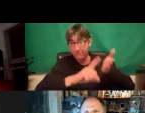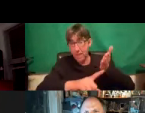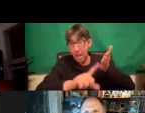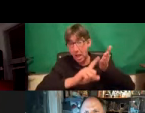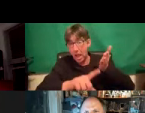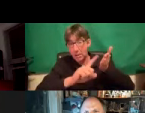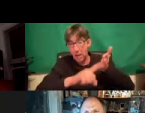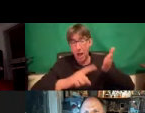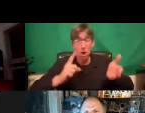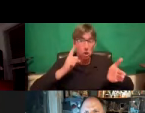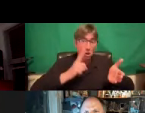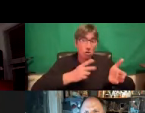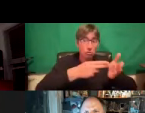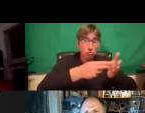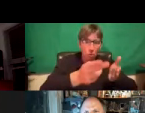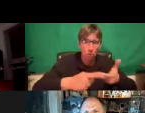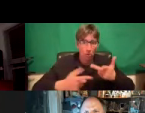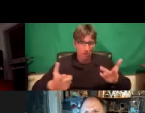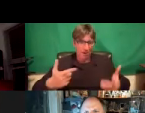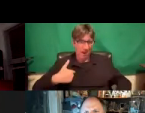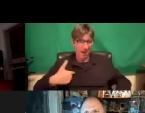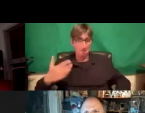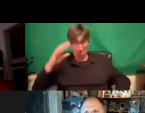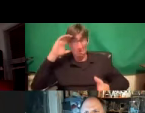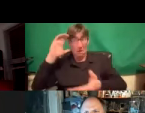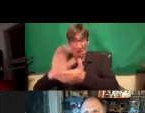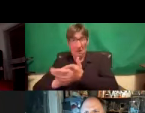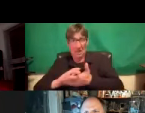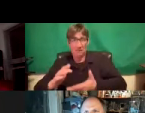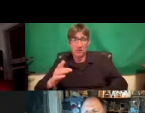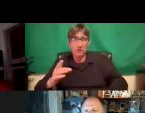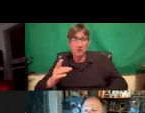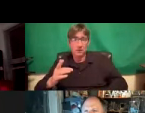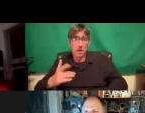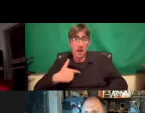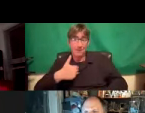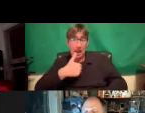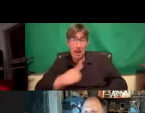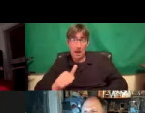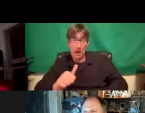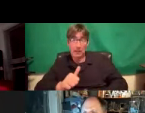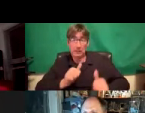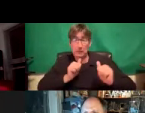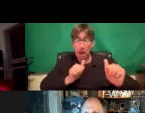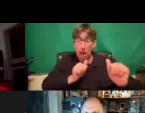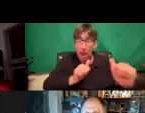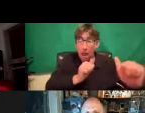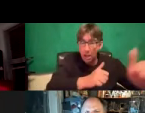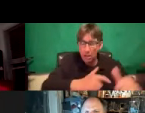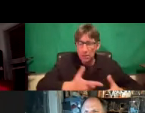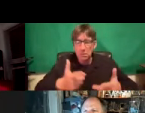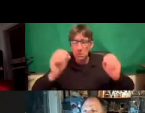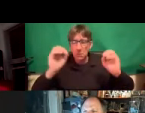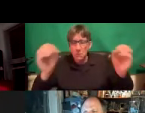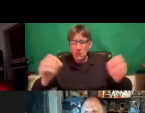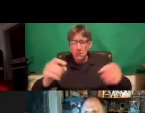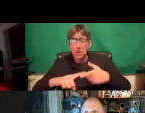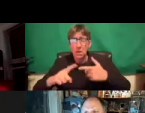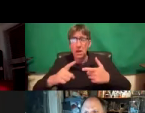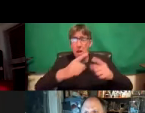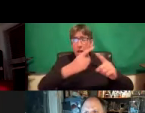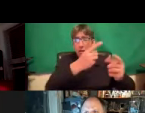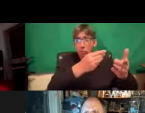believe it's not. That is not an appropriate use of limited resources and limited funding. That kind of money should